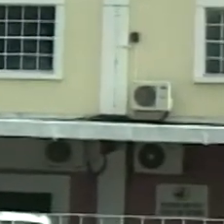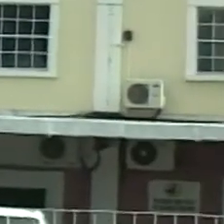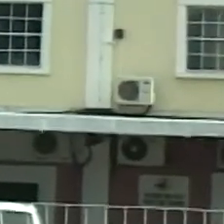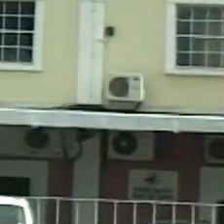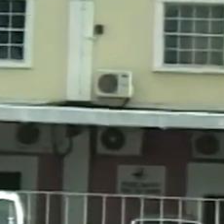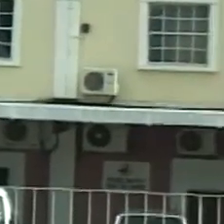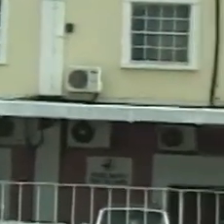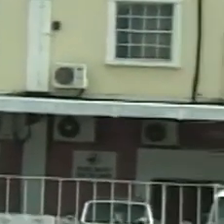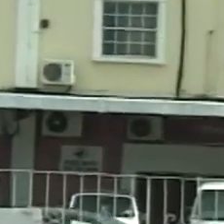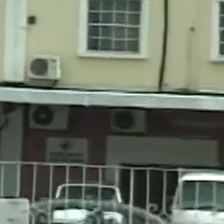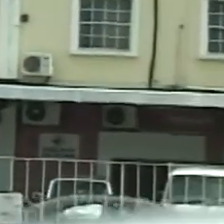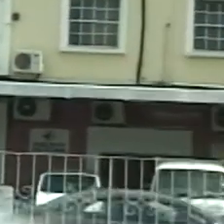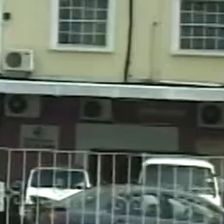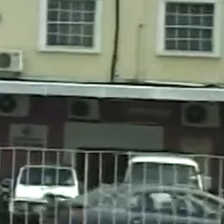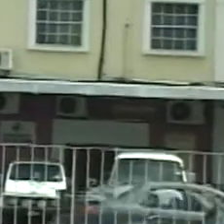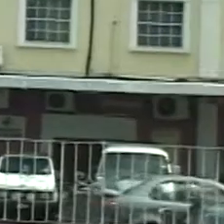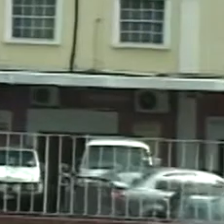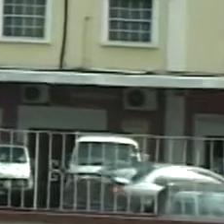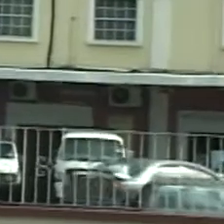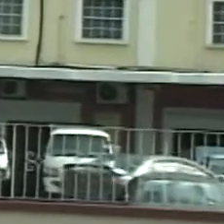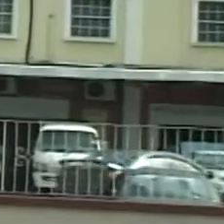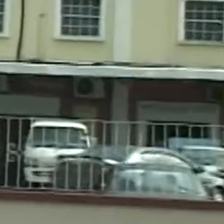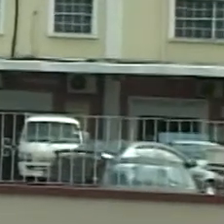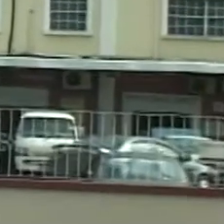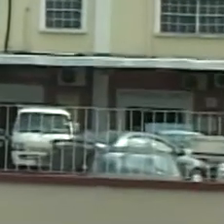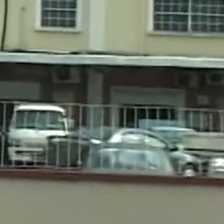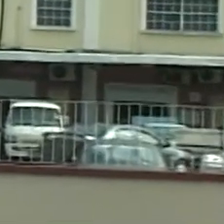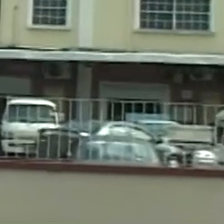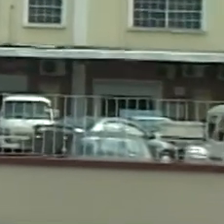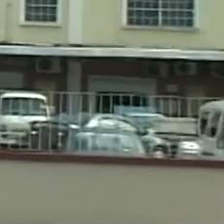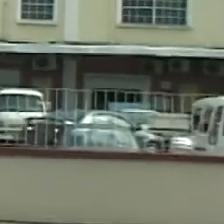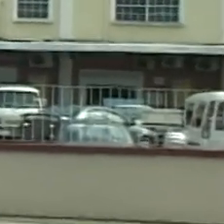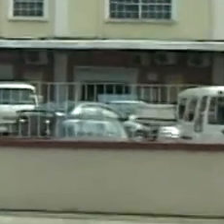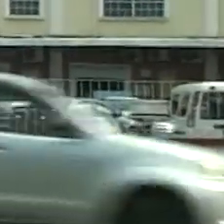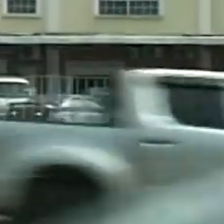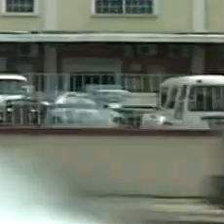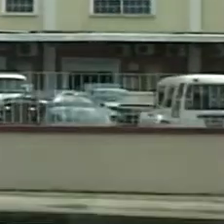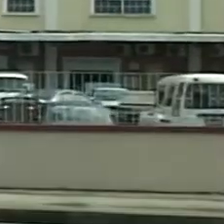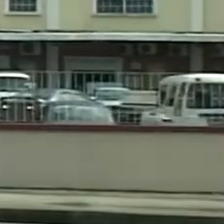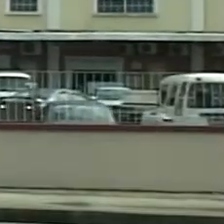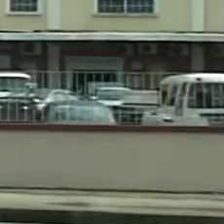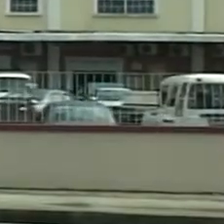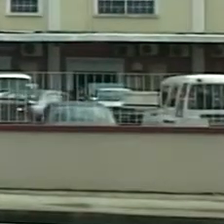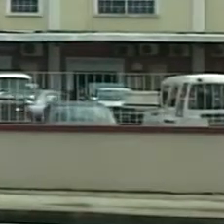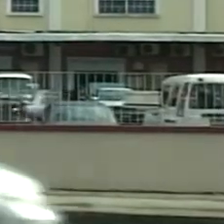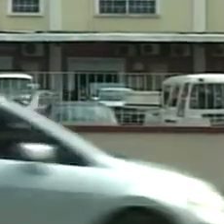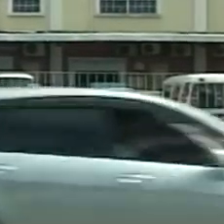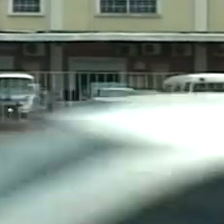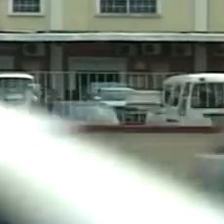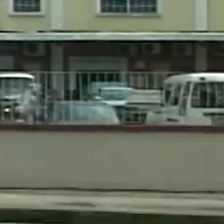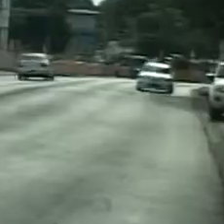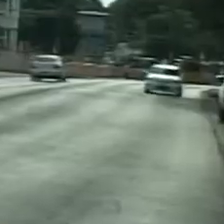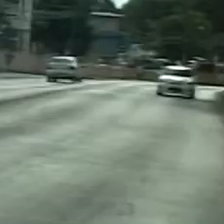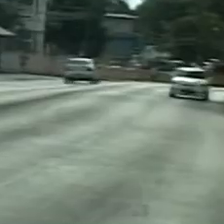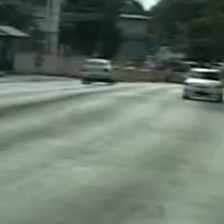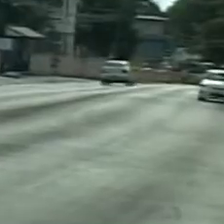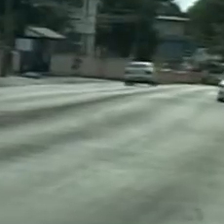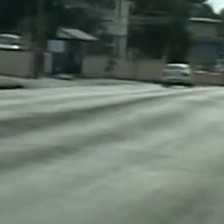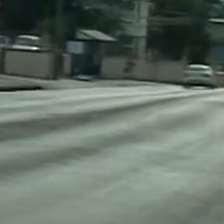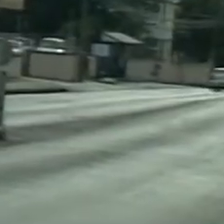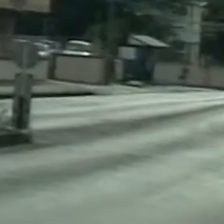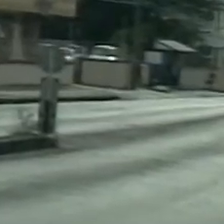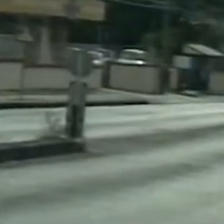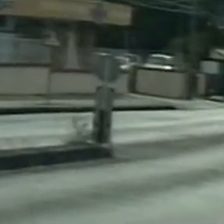flames, burning 90% of his body. 7 fire officers with 2 tenders under the command of Sub-Officer Stephen